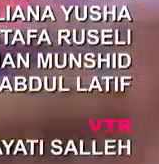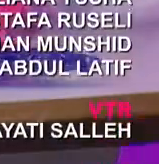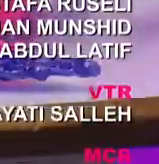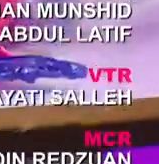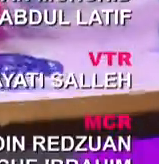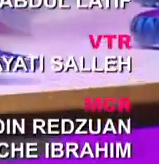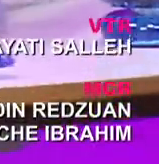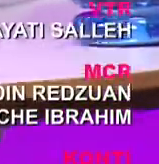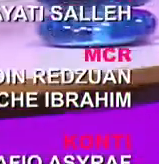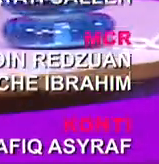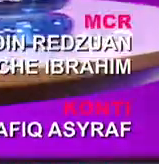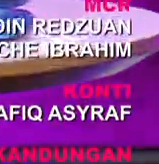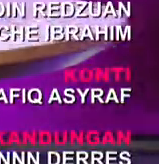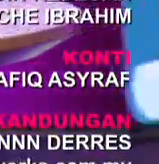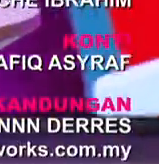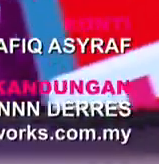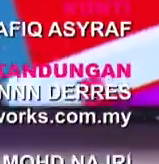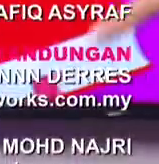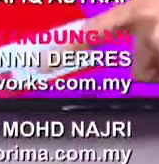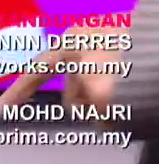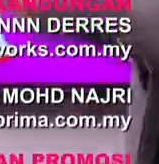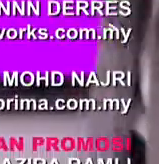I've got a car.